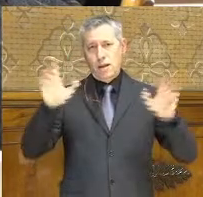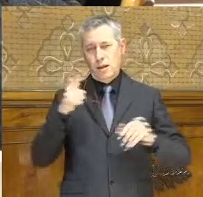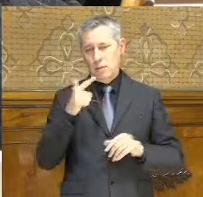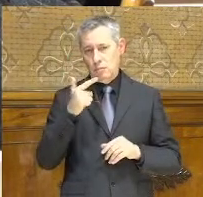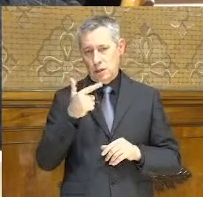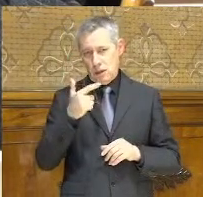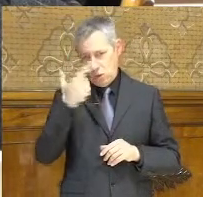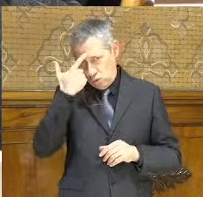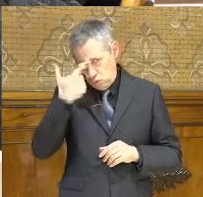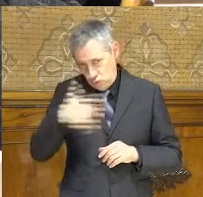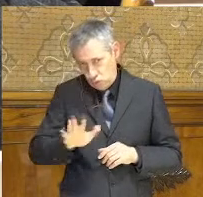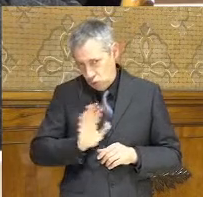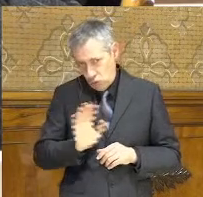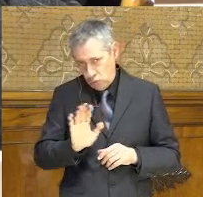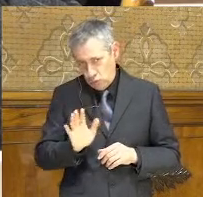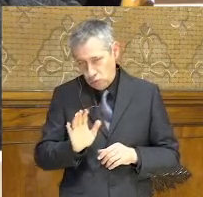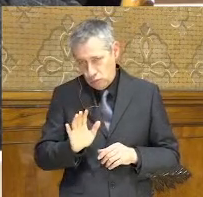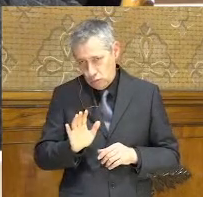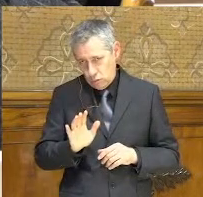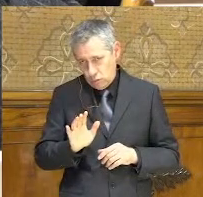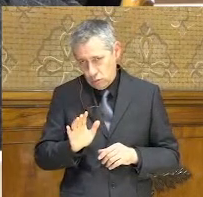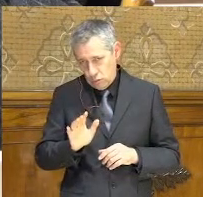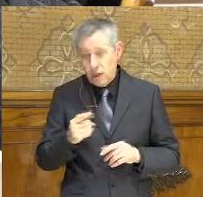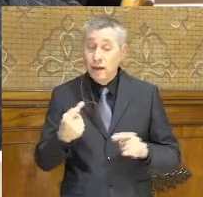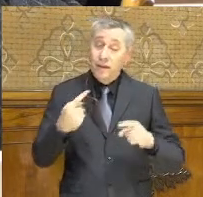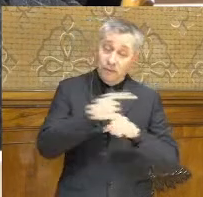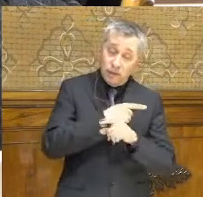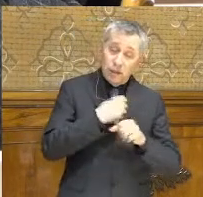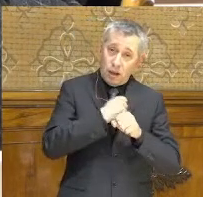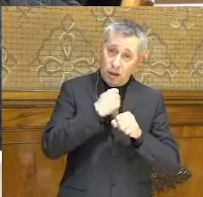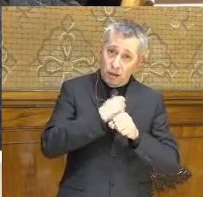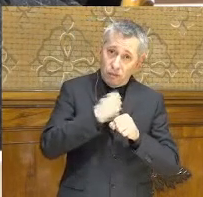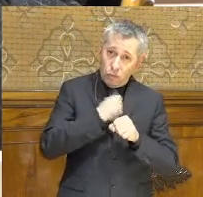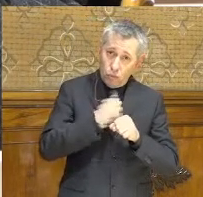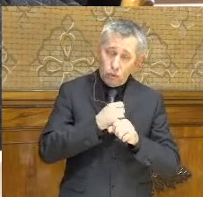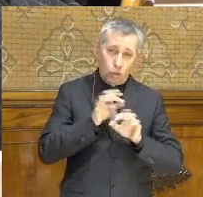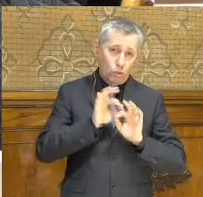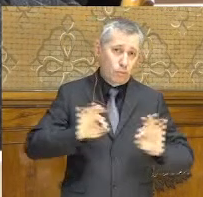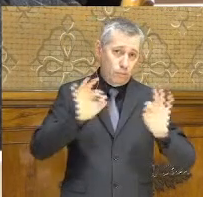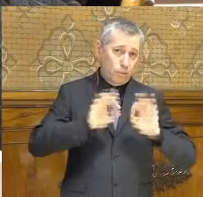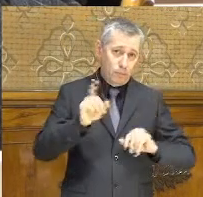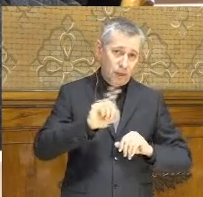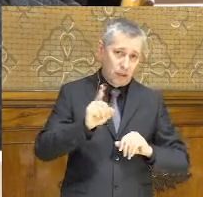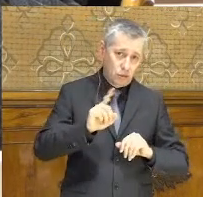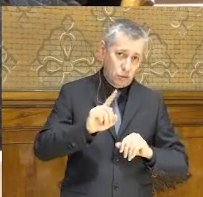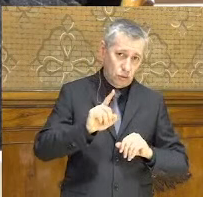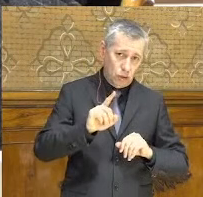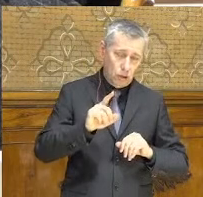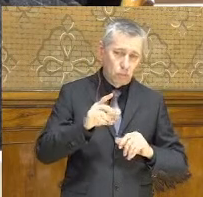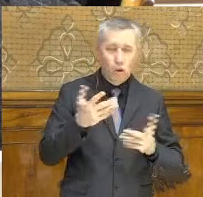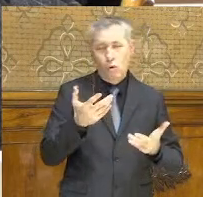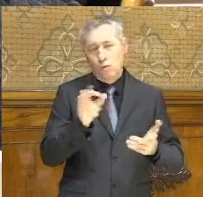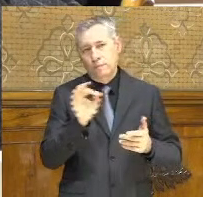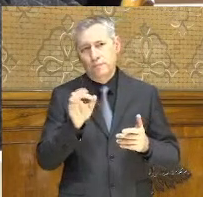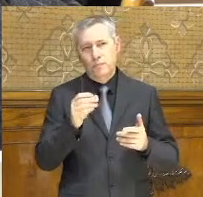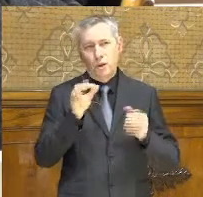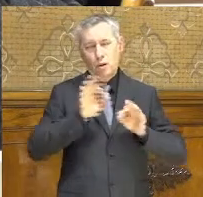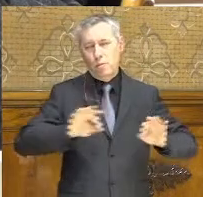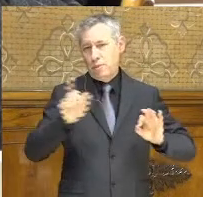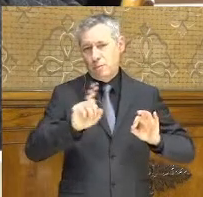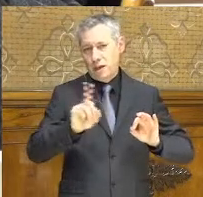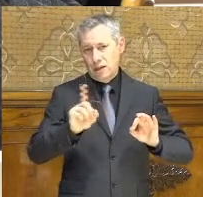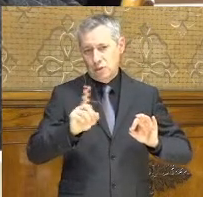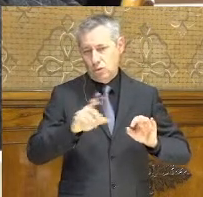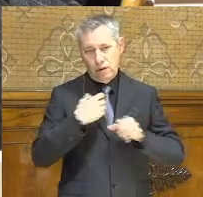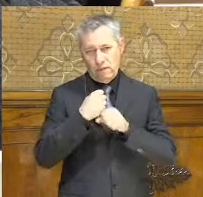Let me just tell you something. The work on unpreparedness is actually very new. By now it's about a year old,